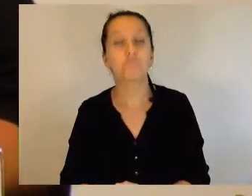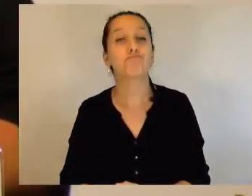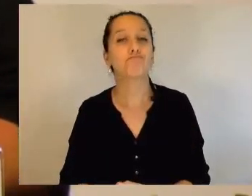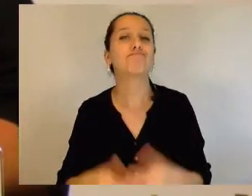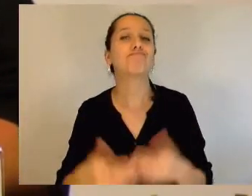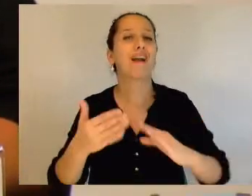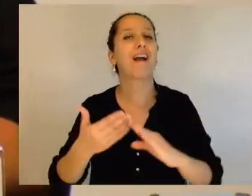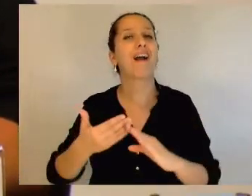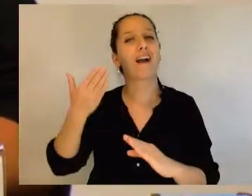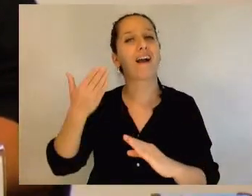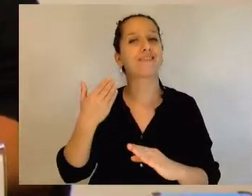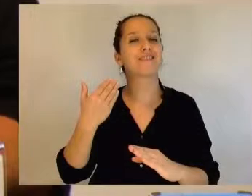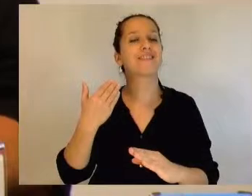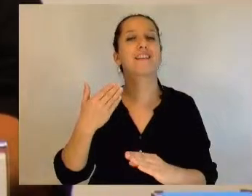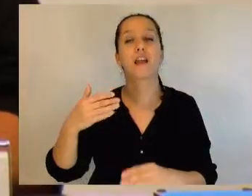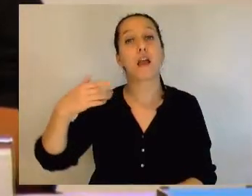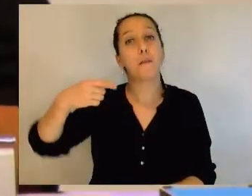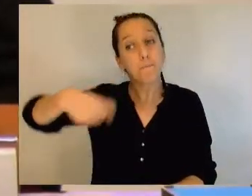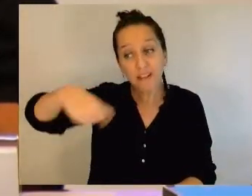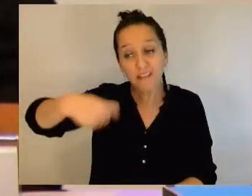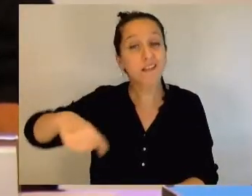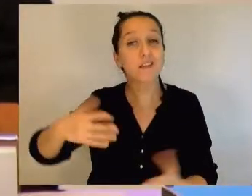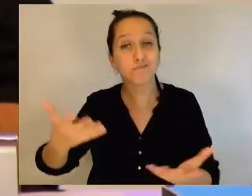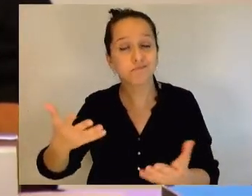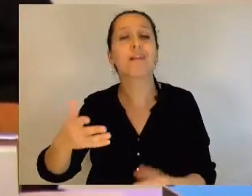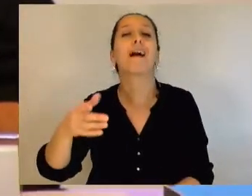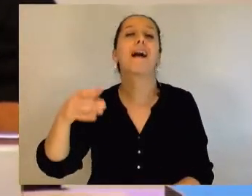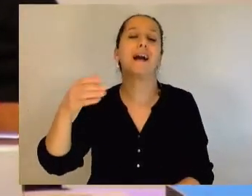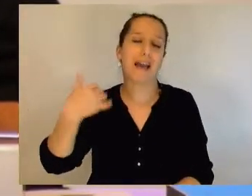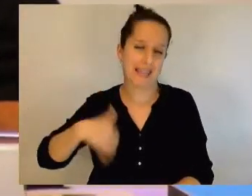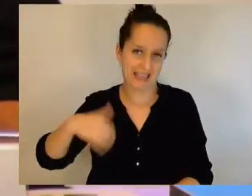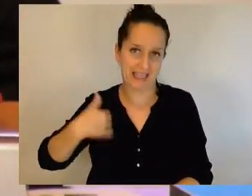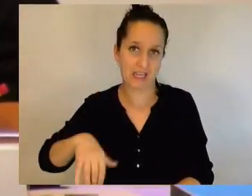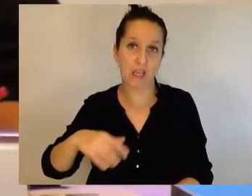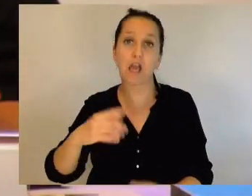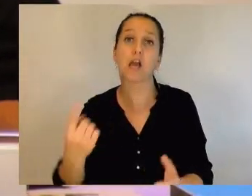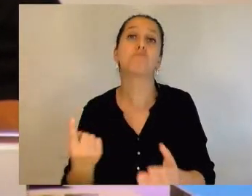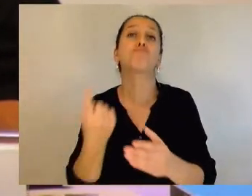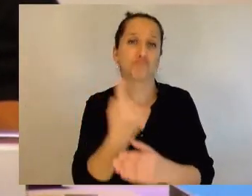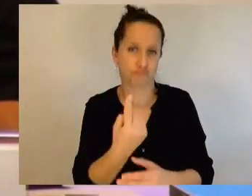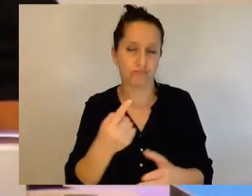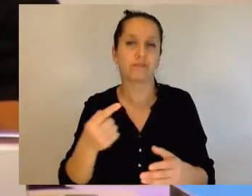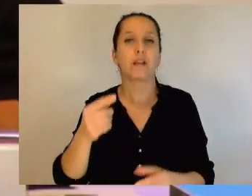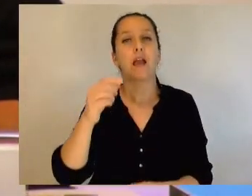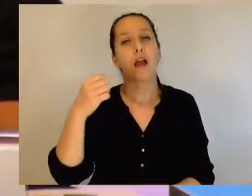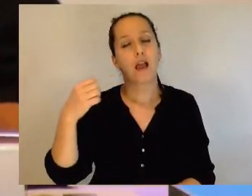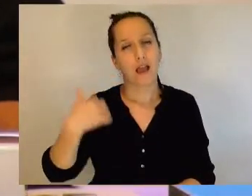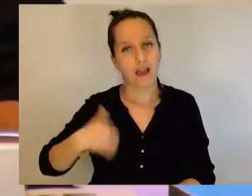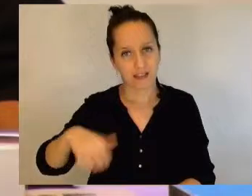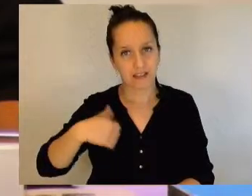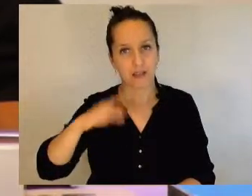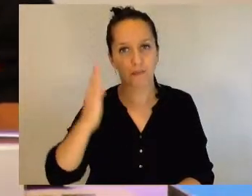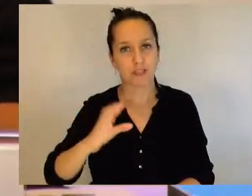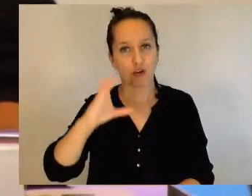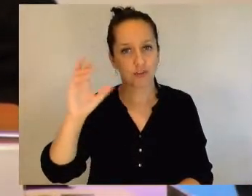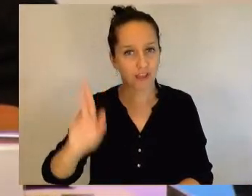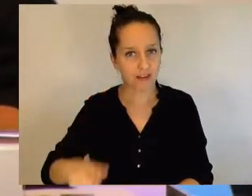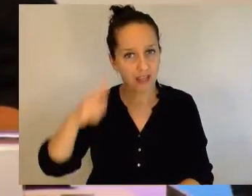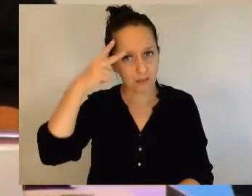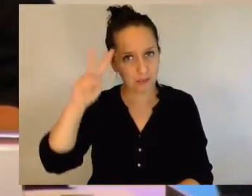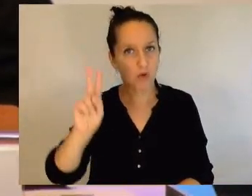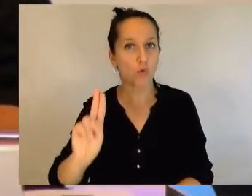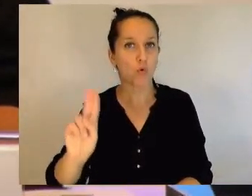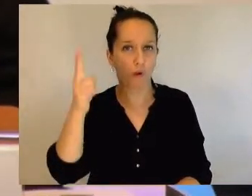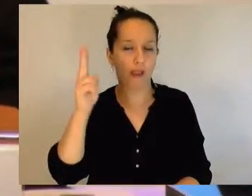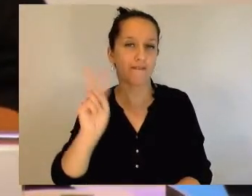Yes, the previous period had been chaired by the Republic of Argentina, so we include Argentina, Brazil, Costa Rica, Mexico,